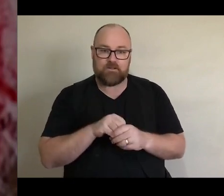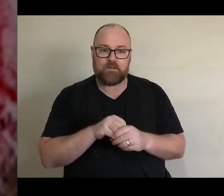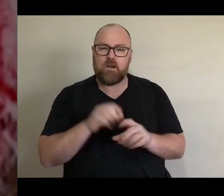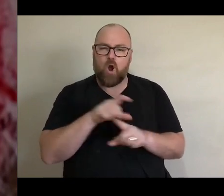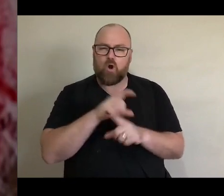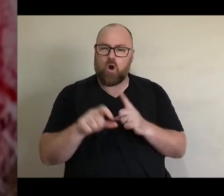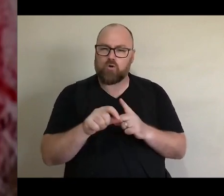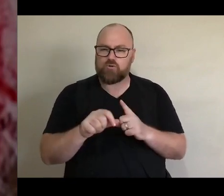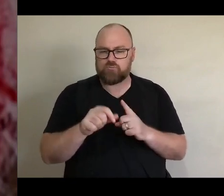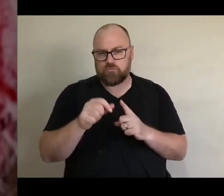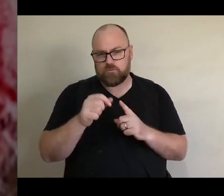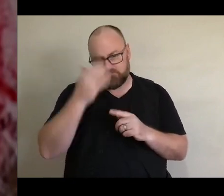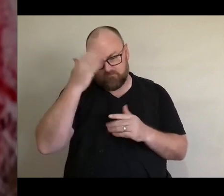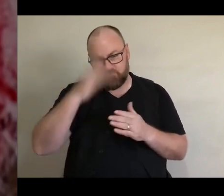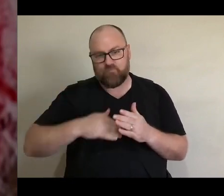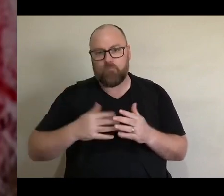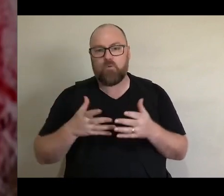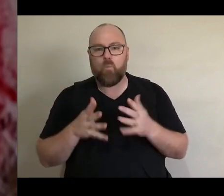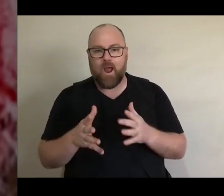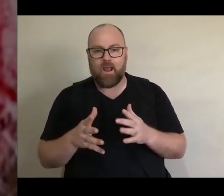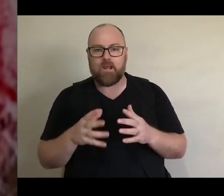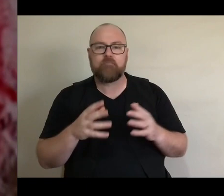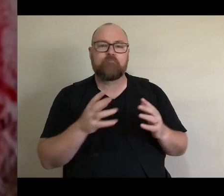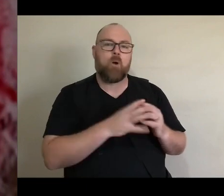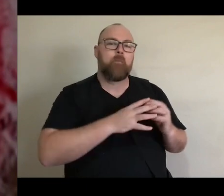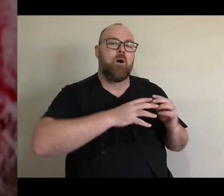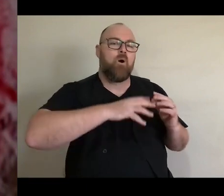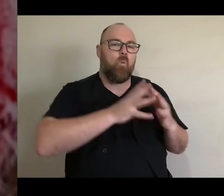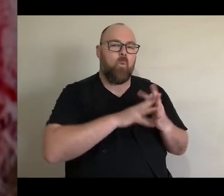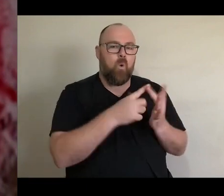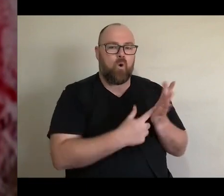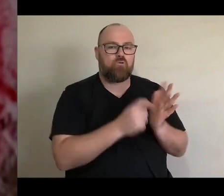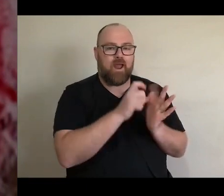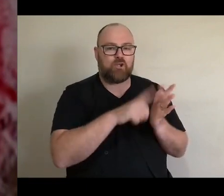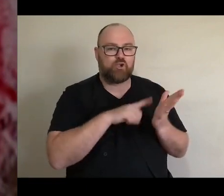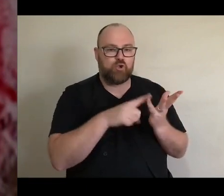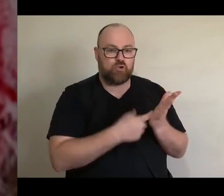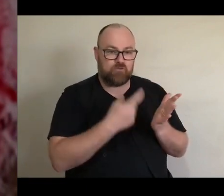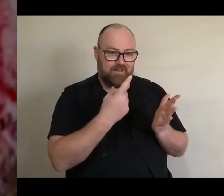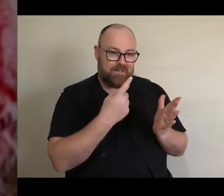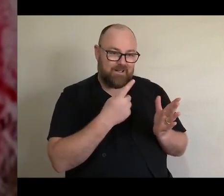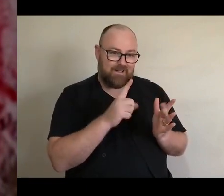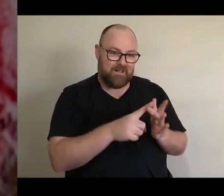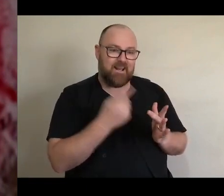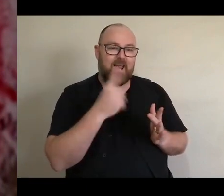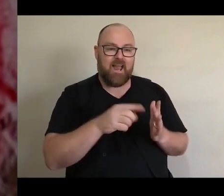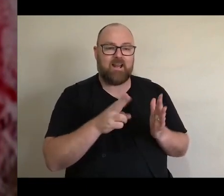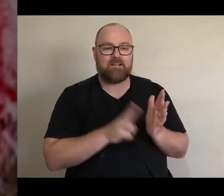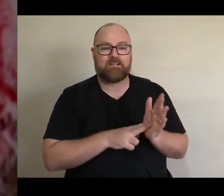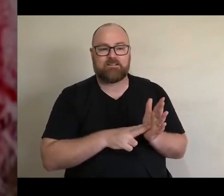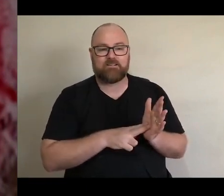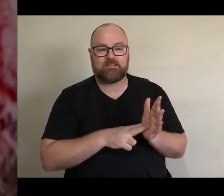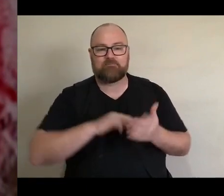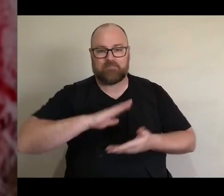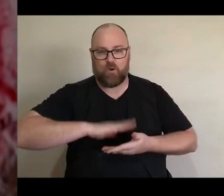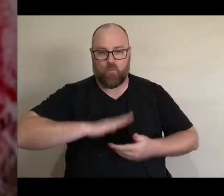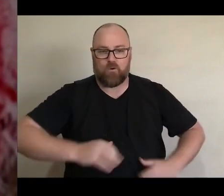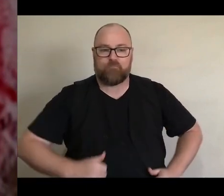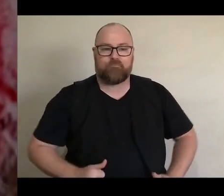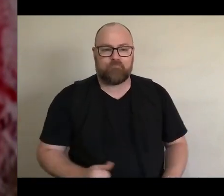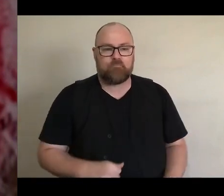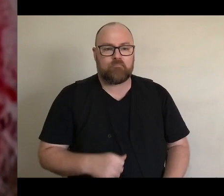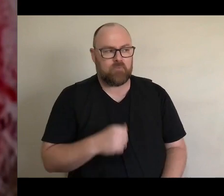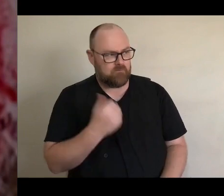two countries of Wiradjuri and Ngunnawal. Auntie, would you like to talk about the program? That was Joel that just presented, wasn't it?